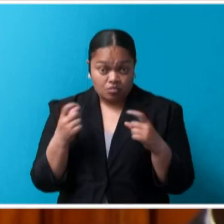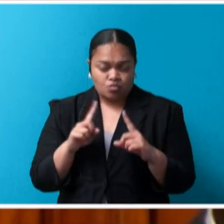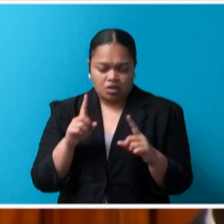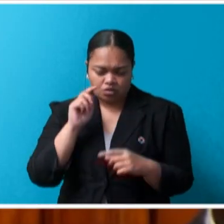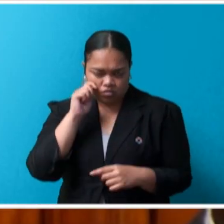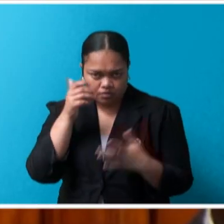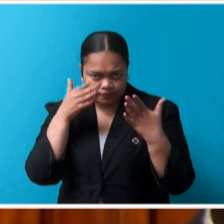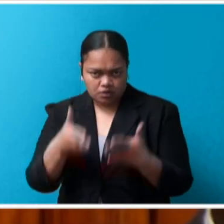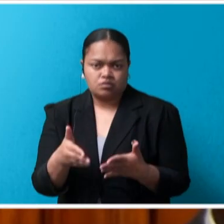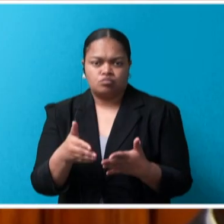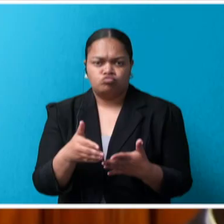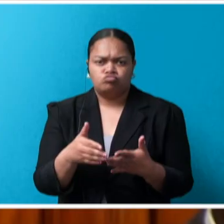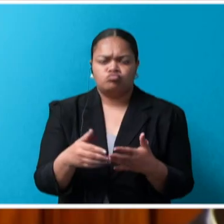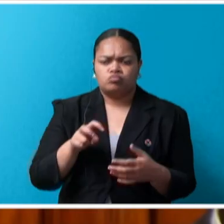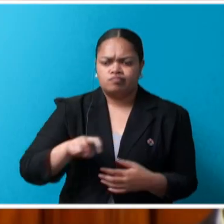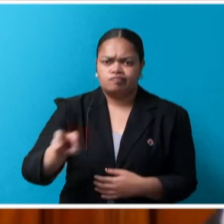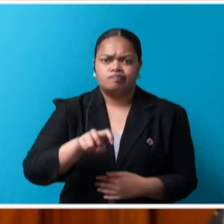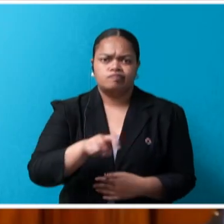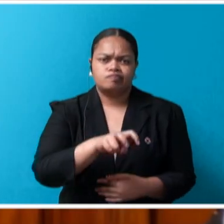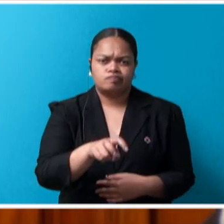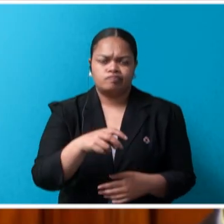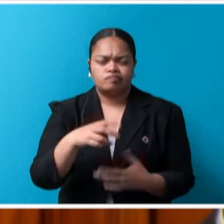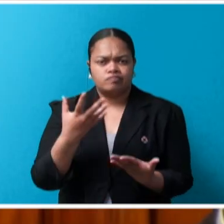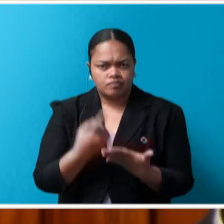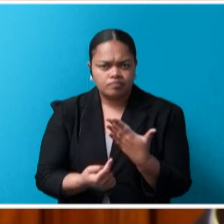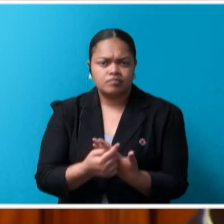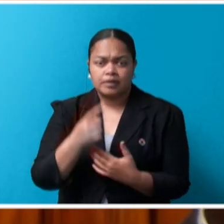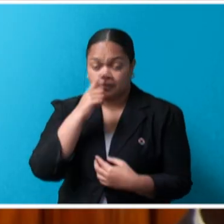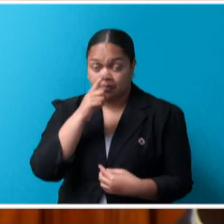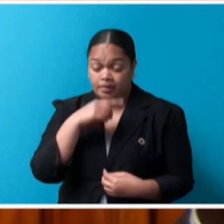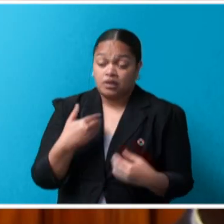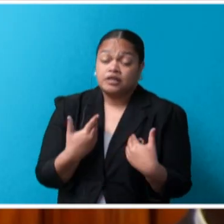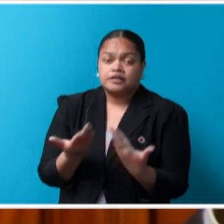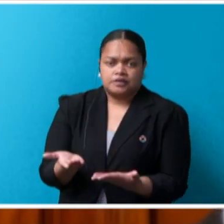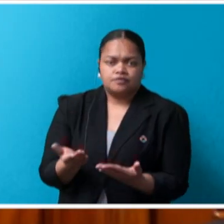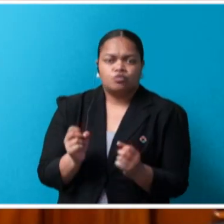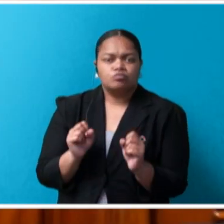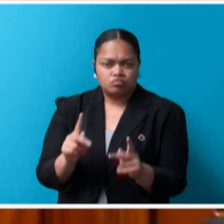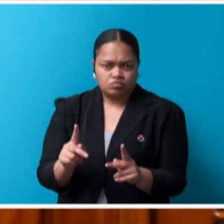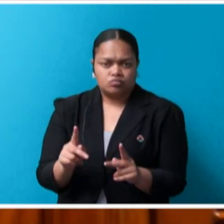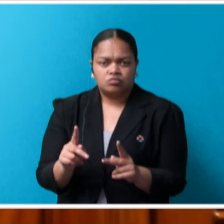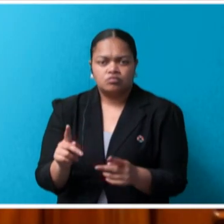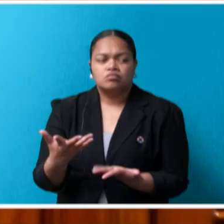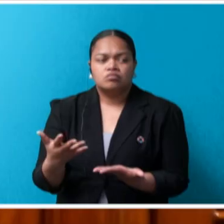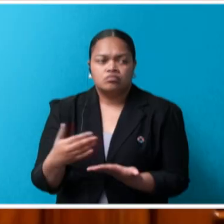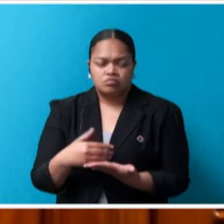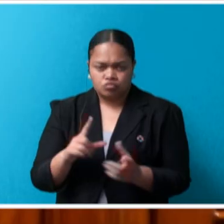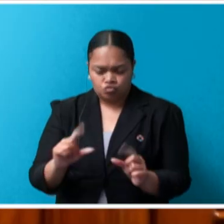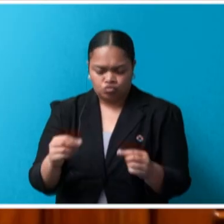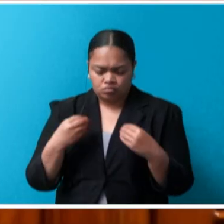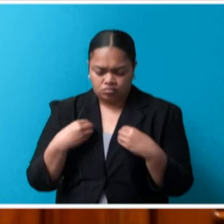cooperative movements that has for generations given the people a pathway for collective enterprise and shared